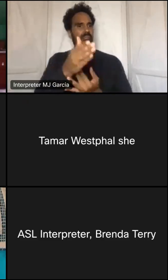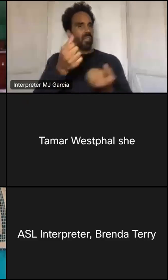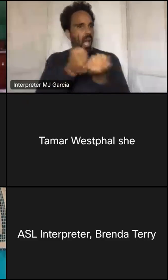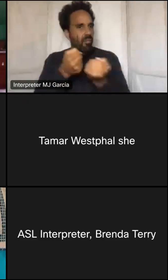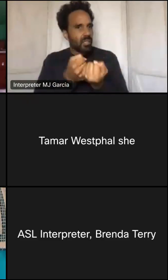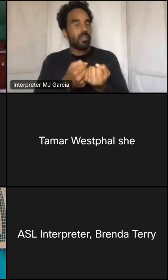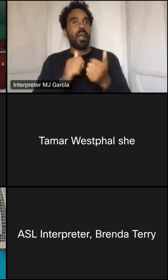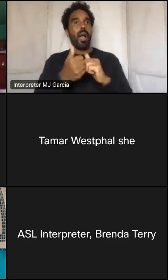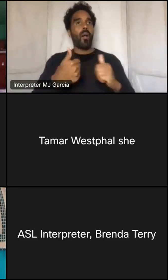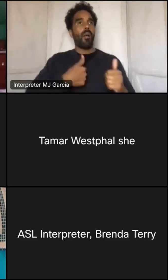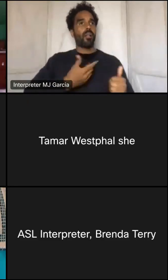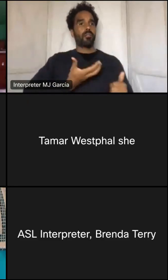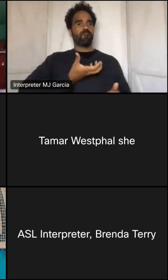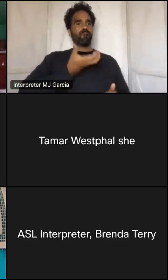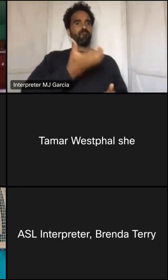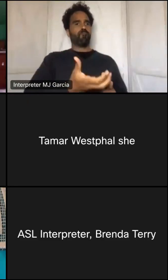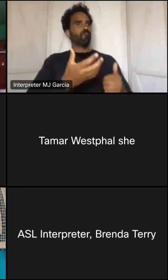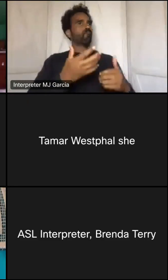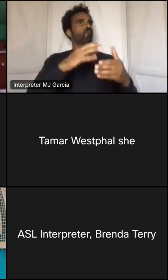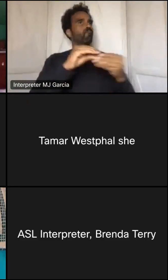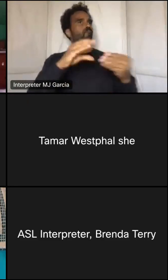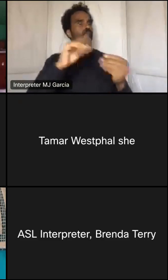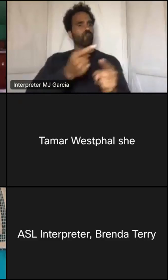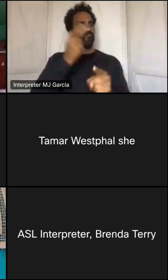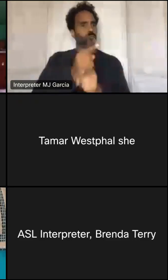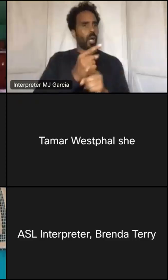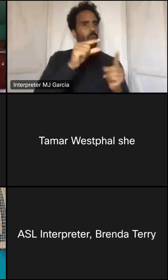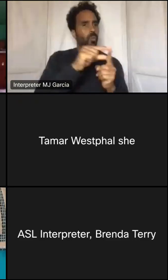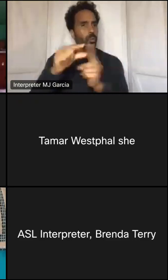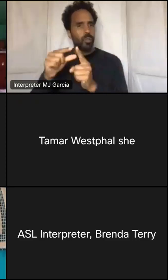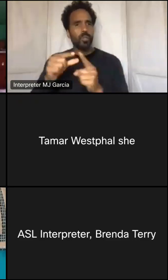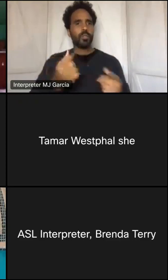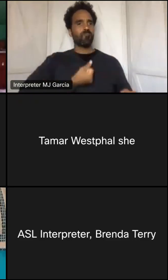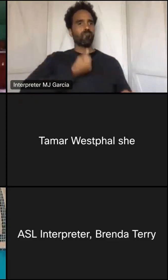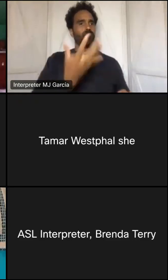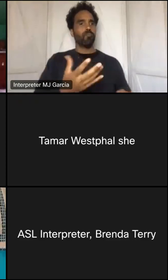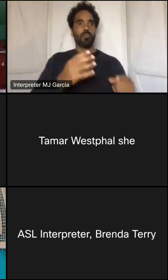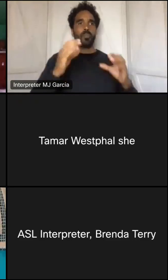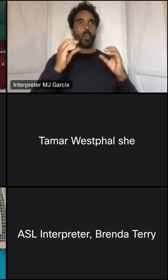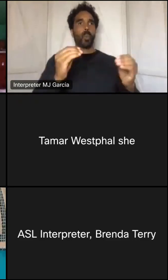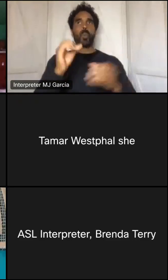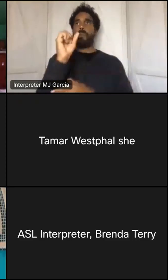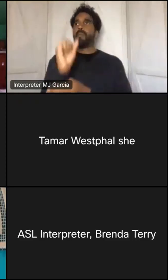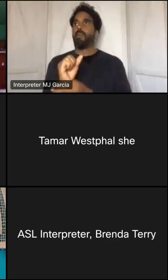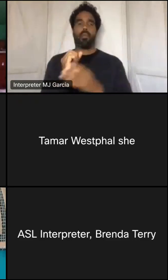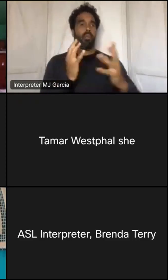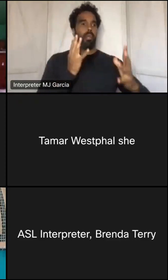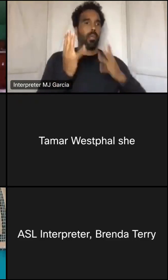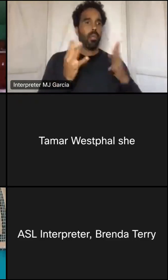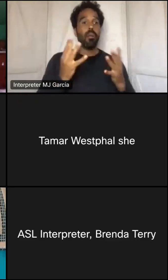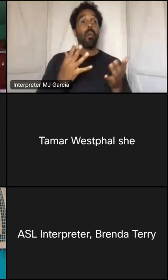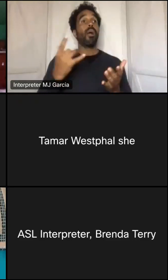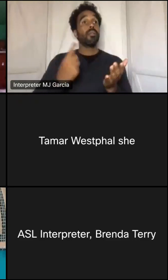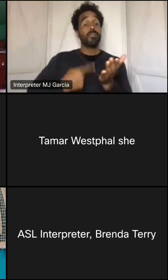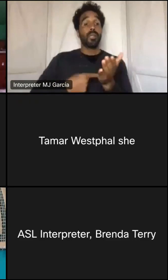to articulate certain verbiage and words, and pretty much not feeling intimidated. Because sometimes I would walk into rooms